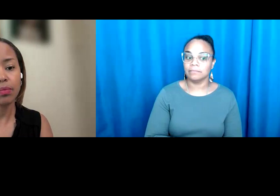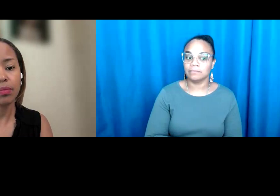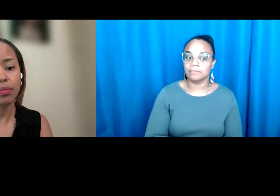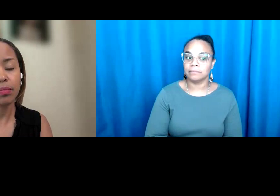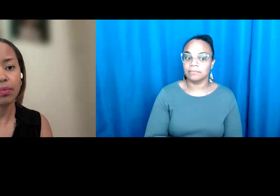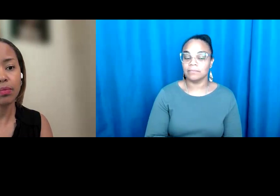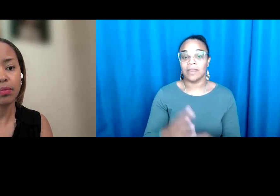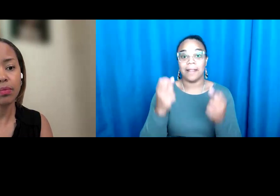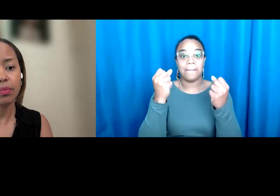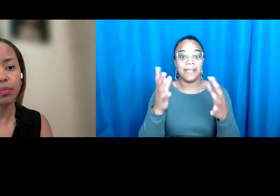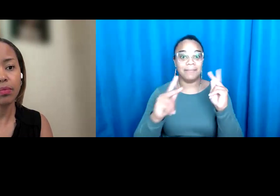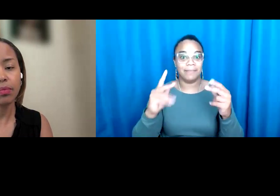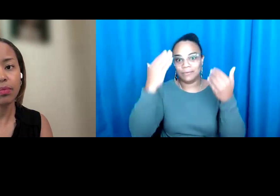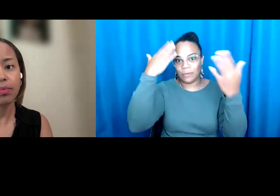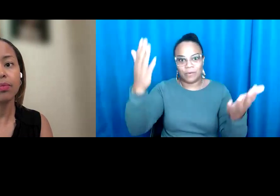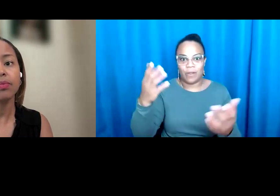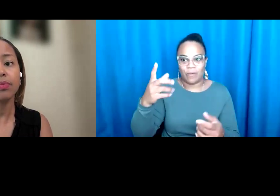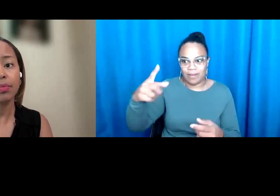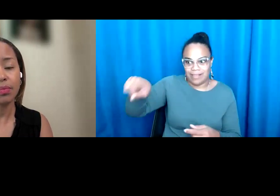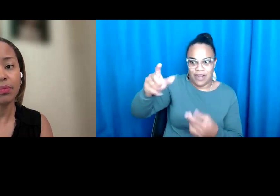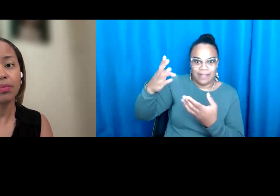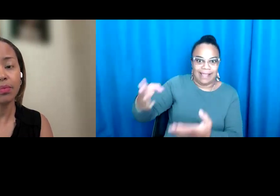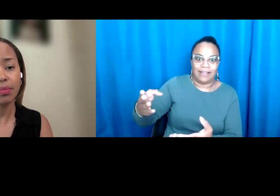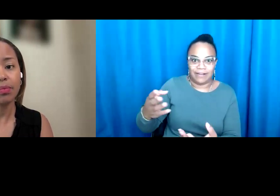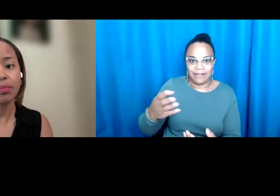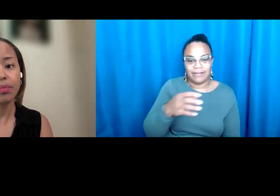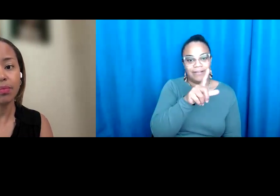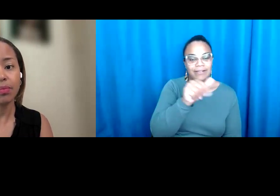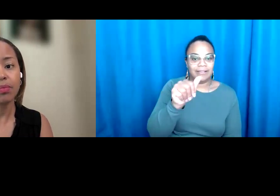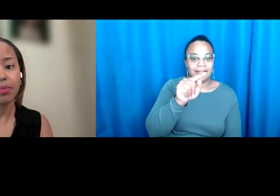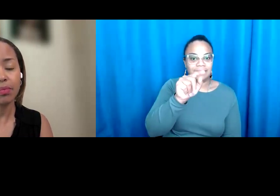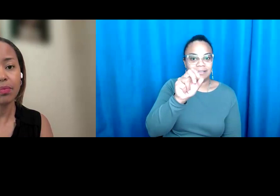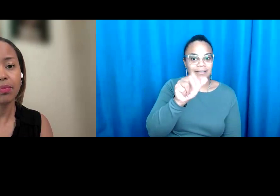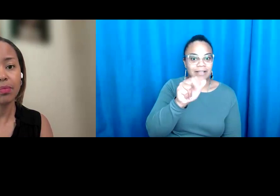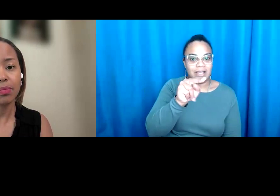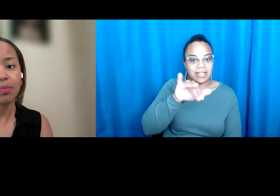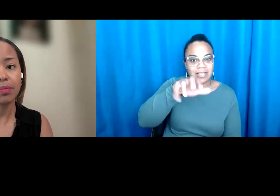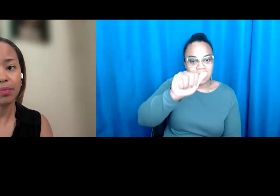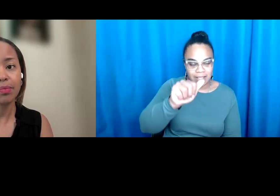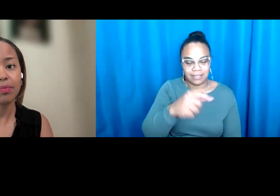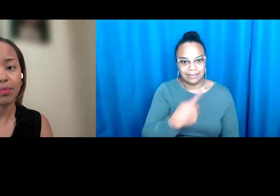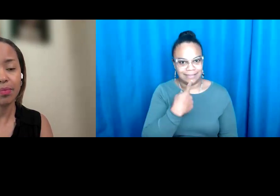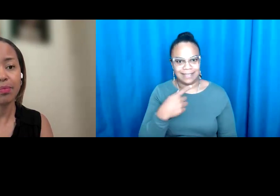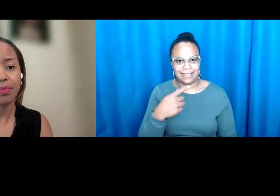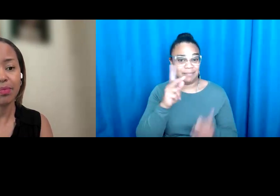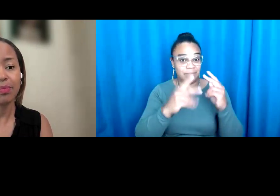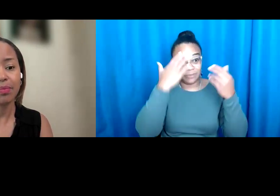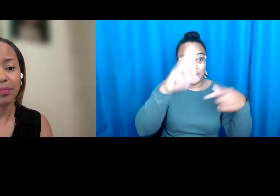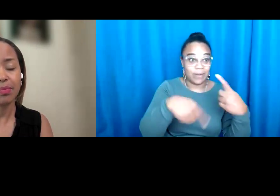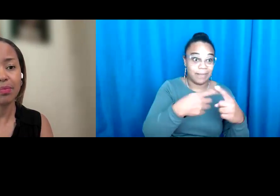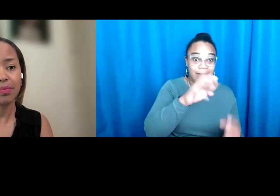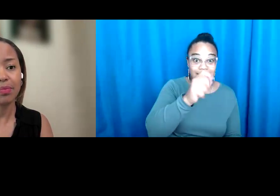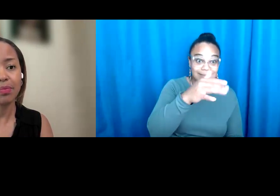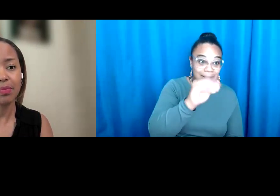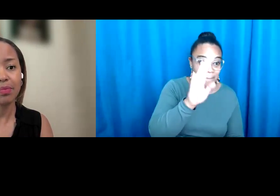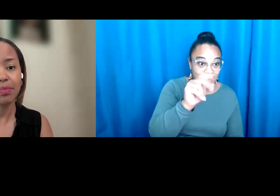A lot of people don't even know they exist, right? And so LaTaunya was saying that people don't even know the EXIM Bank exists and about the programs.